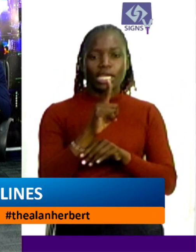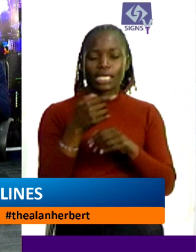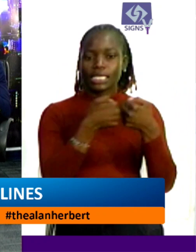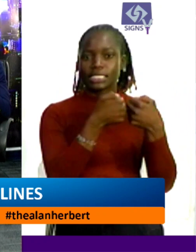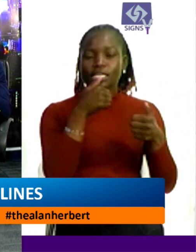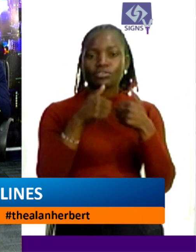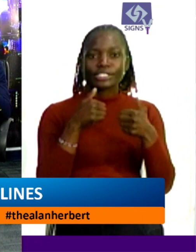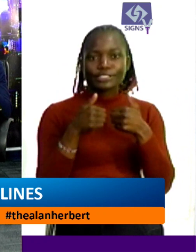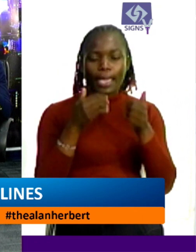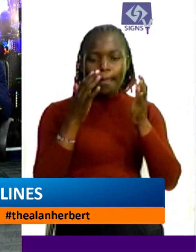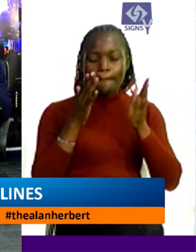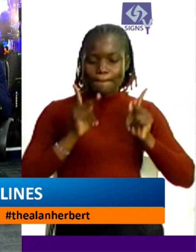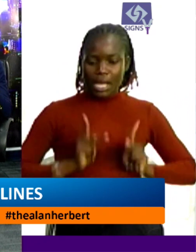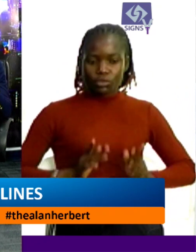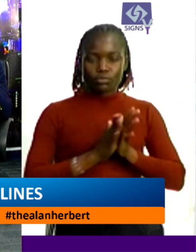the